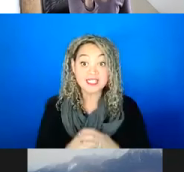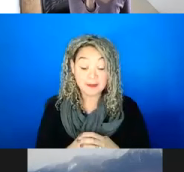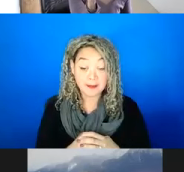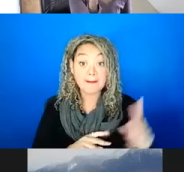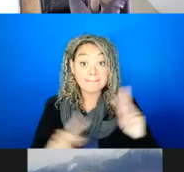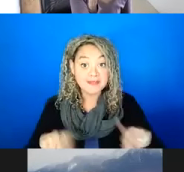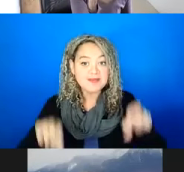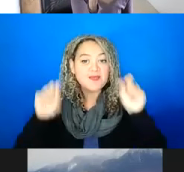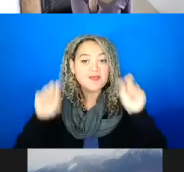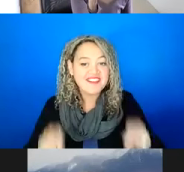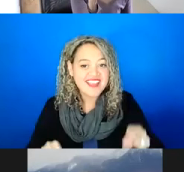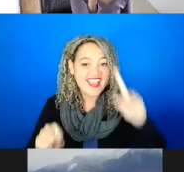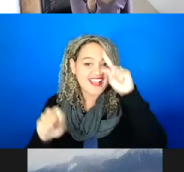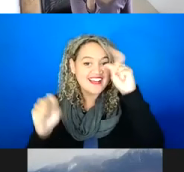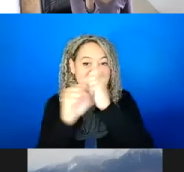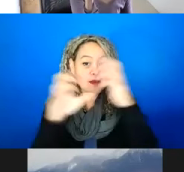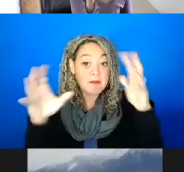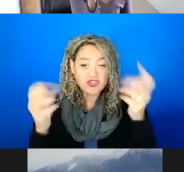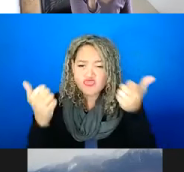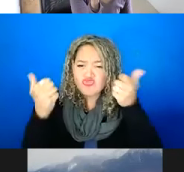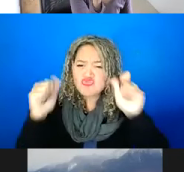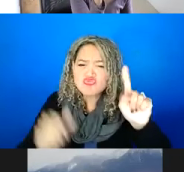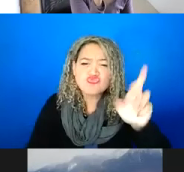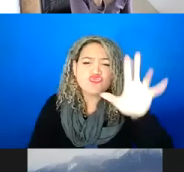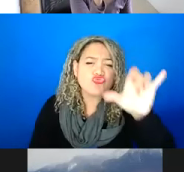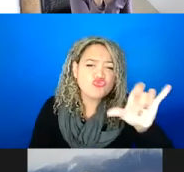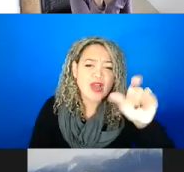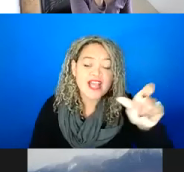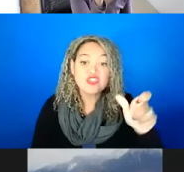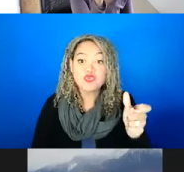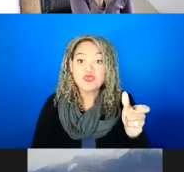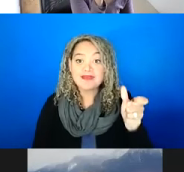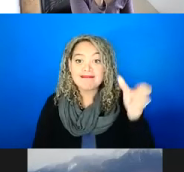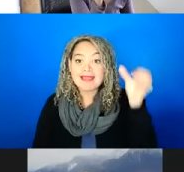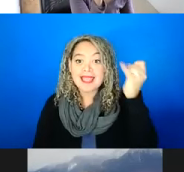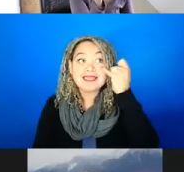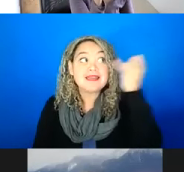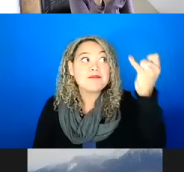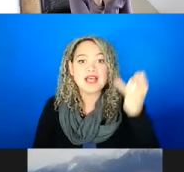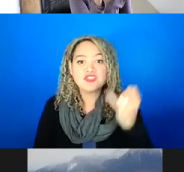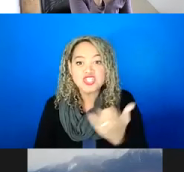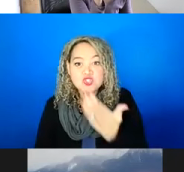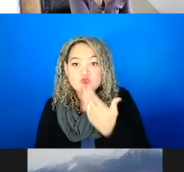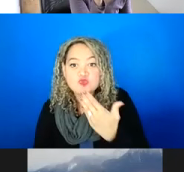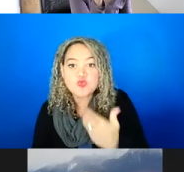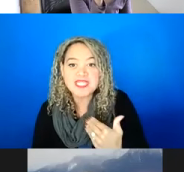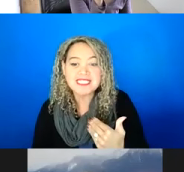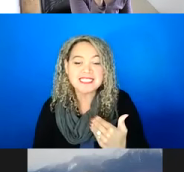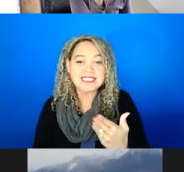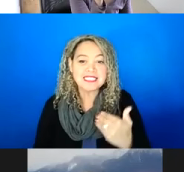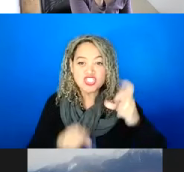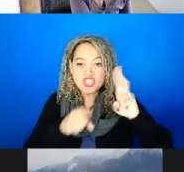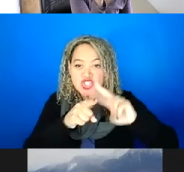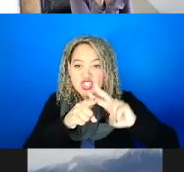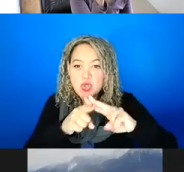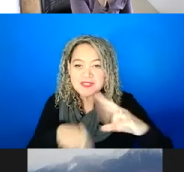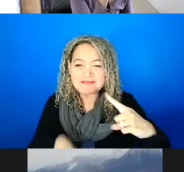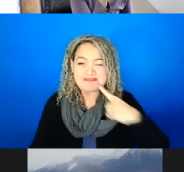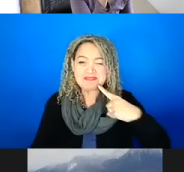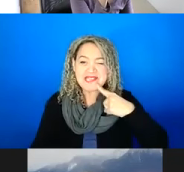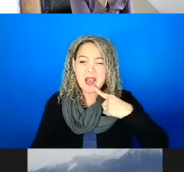can imagine, and I'll just try it. You can imagine sweetness, saltiness, and sourness. And